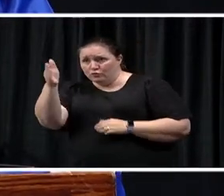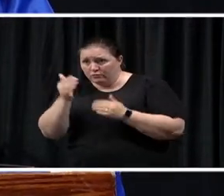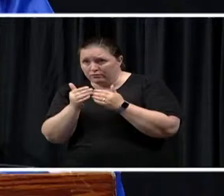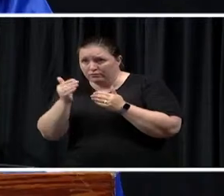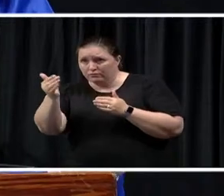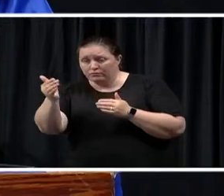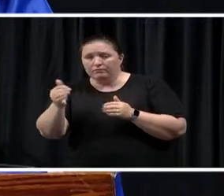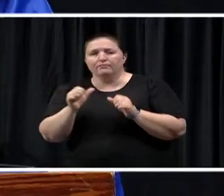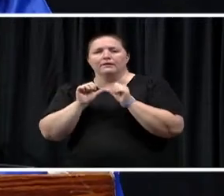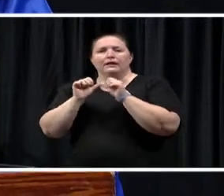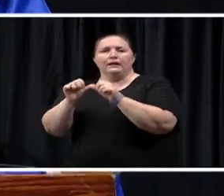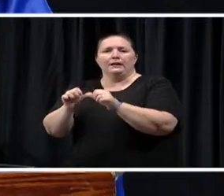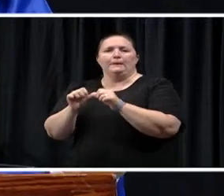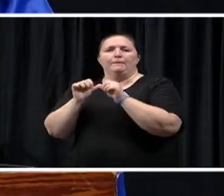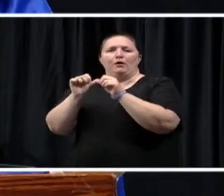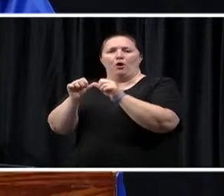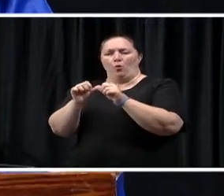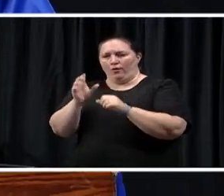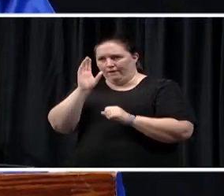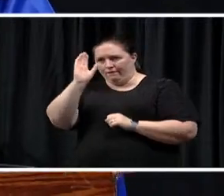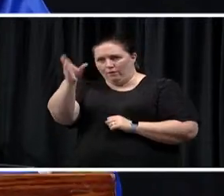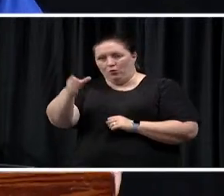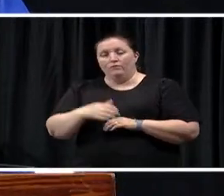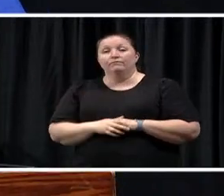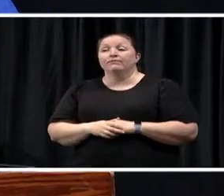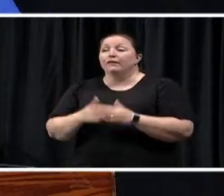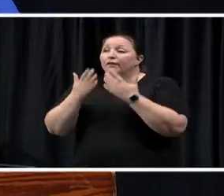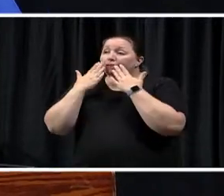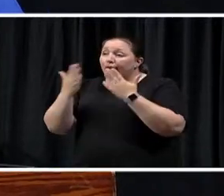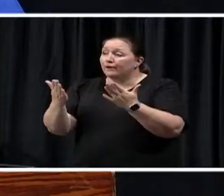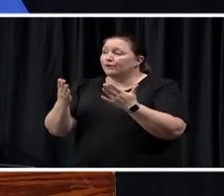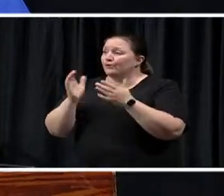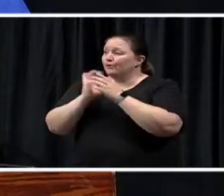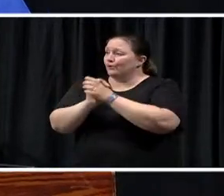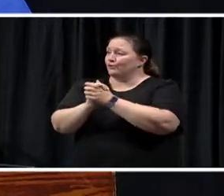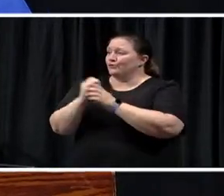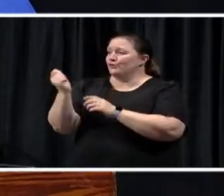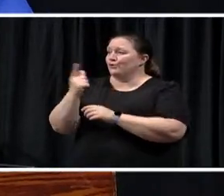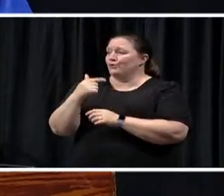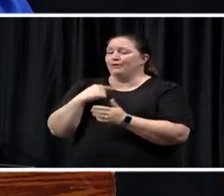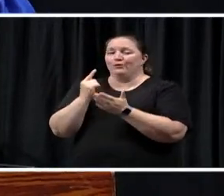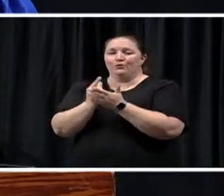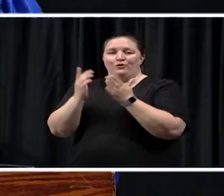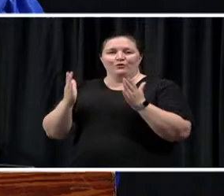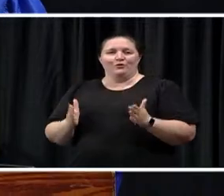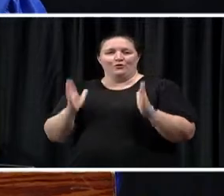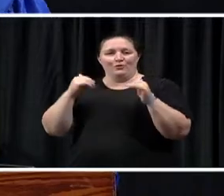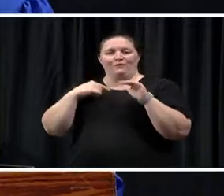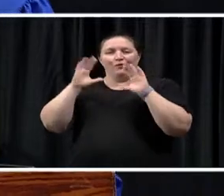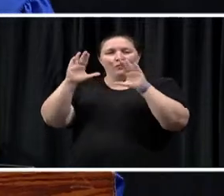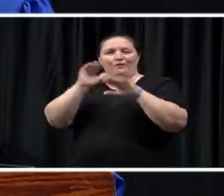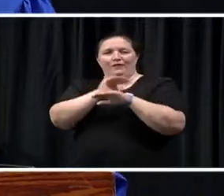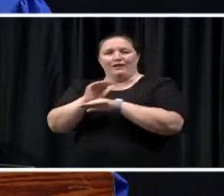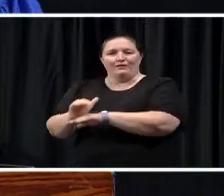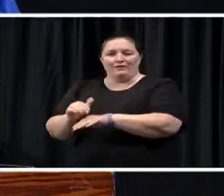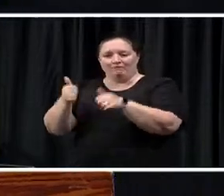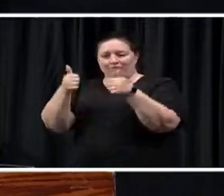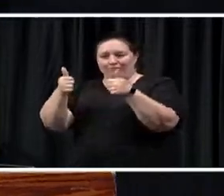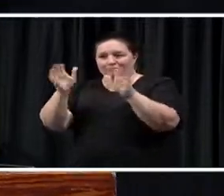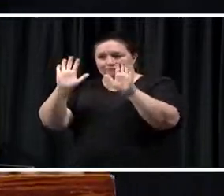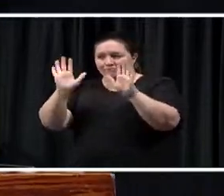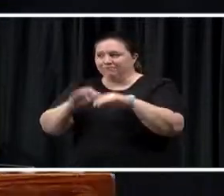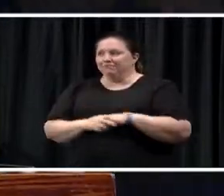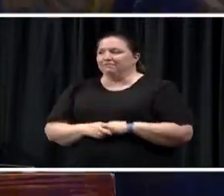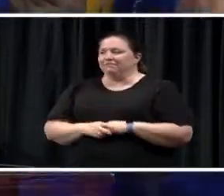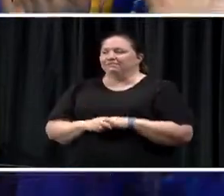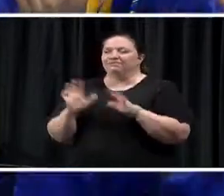keep moving forward. Thank you, and congratulations to all my fellow graduates. I hope you all have a wonderful evening. Go Blue Rebels.